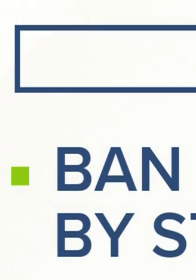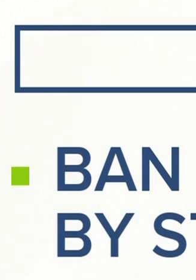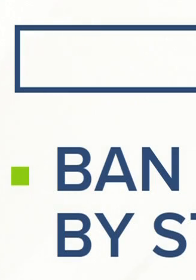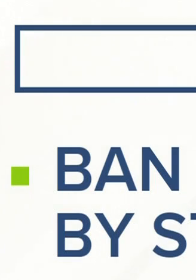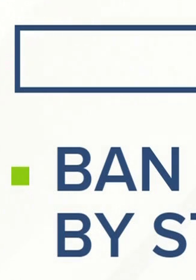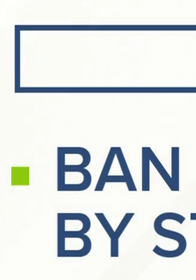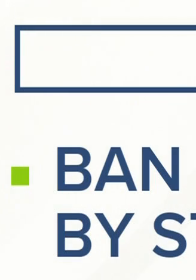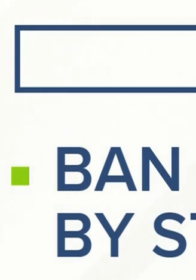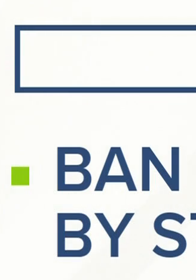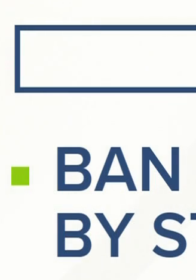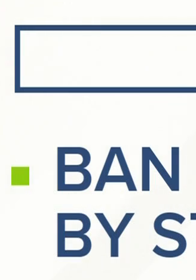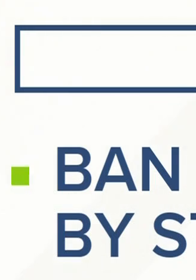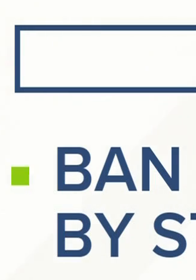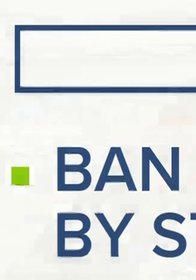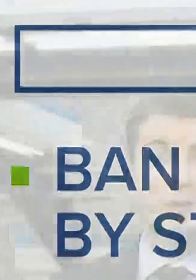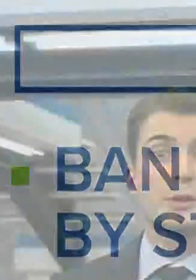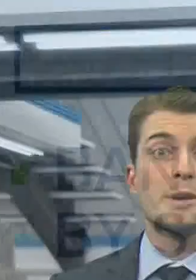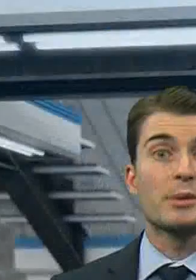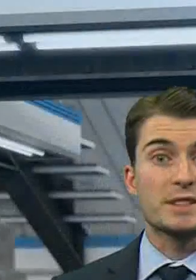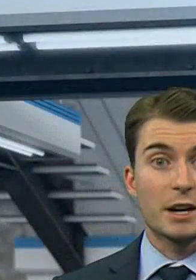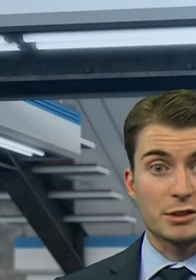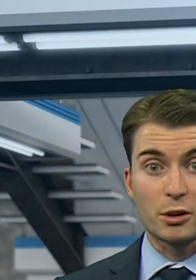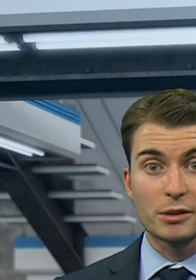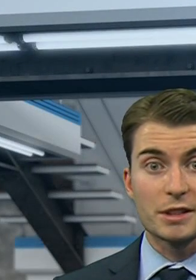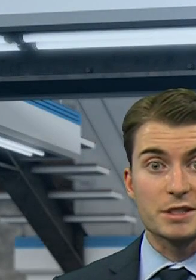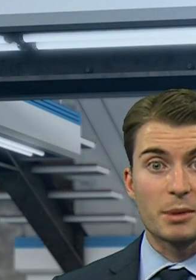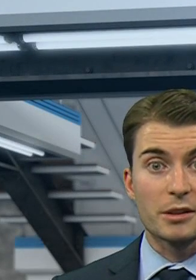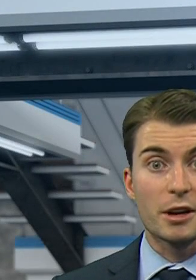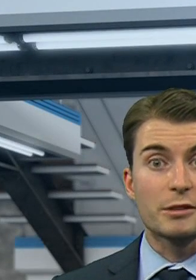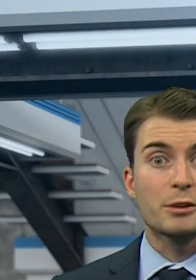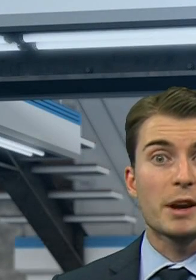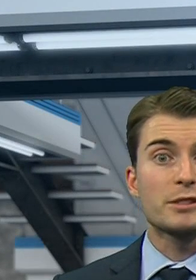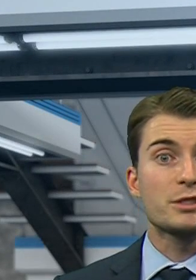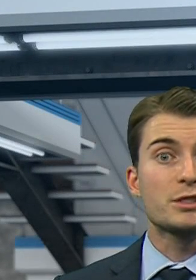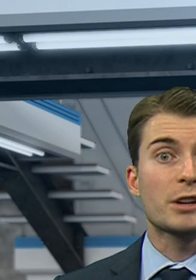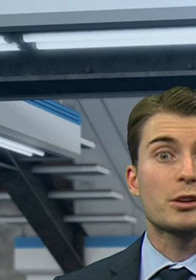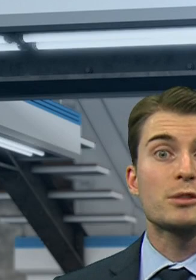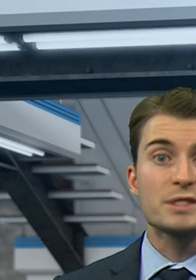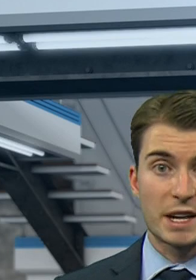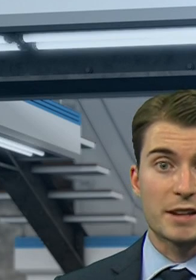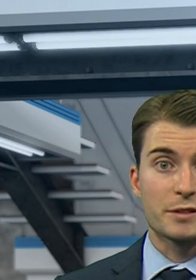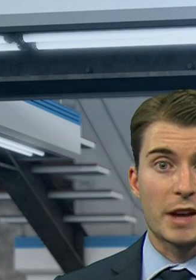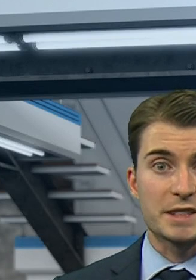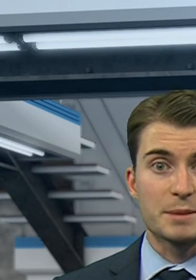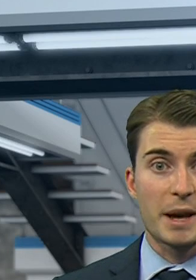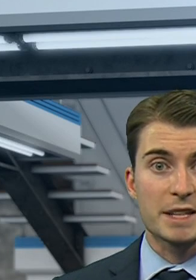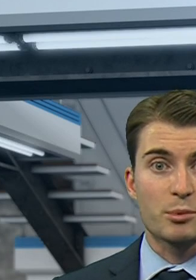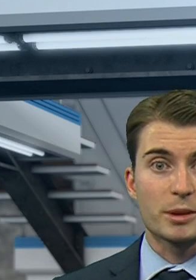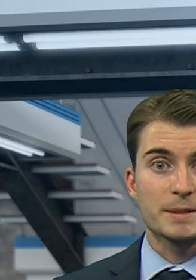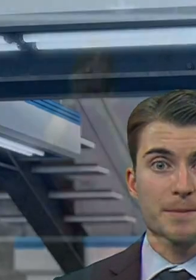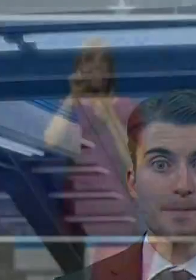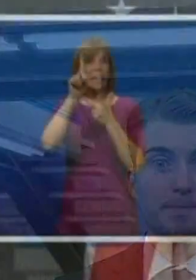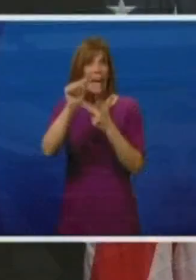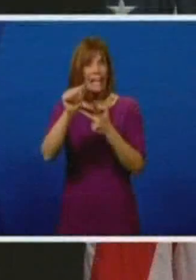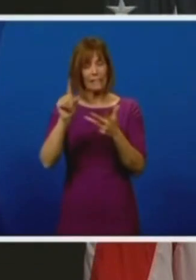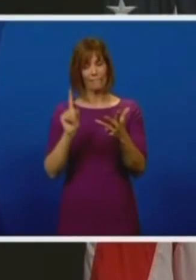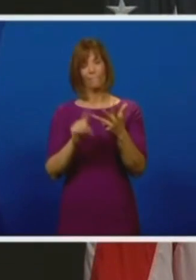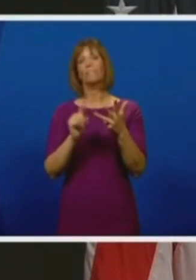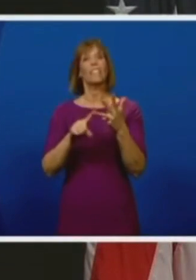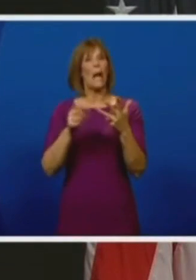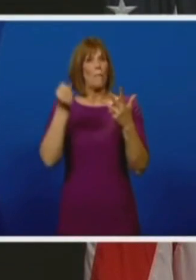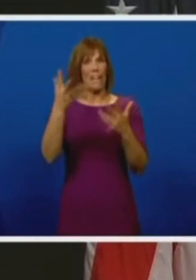like masks or social distancing. During a press conference early this month, Governor Reynolds shared her stance on vaccine passports. I